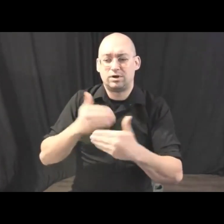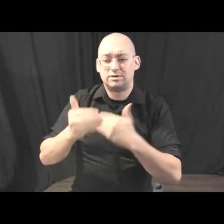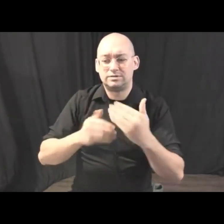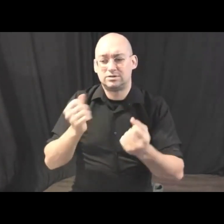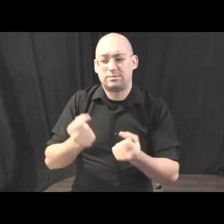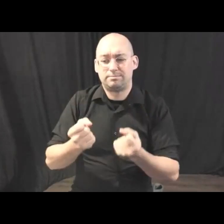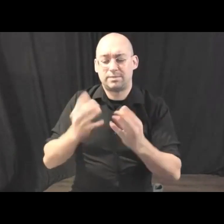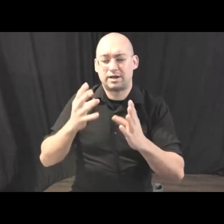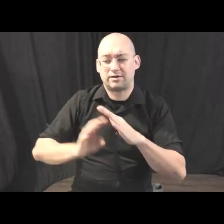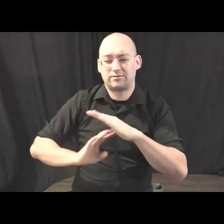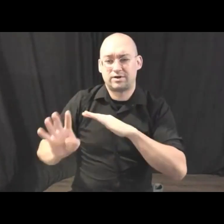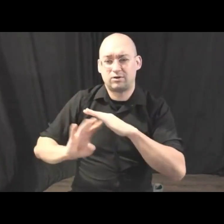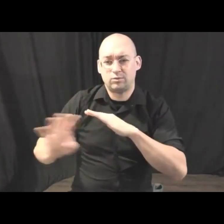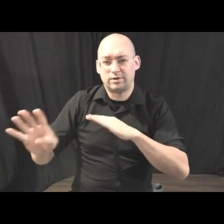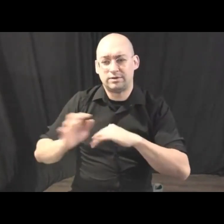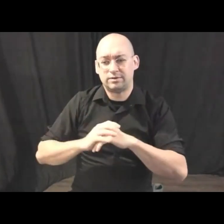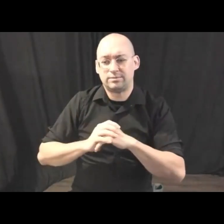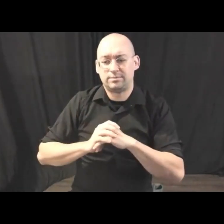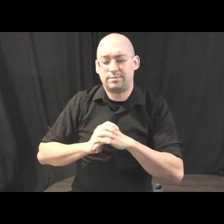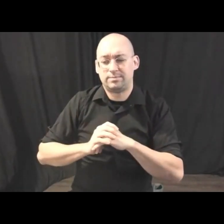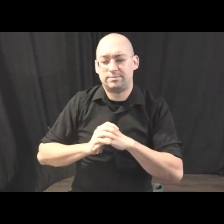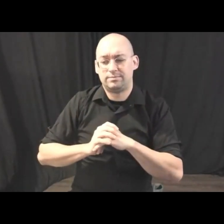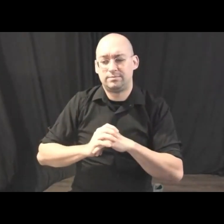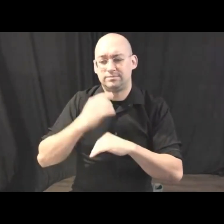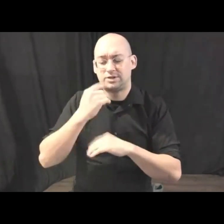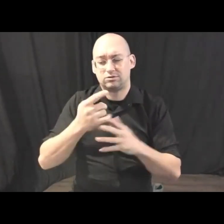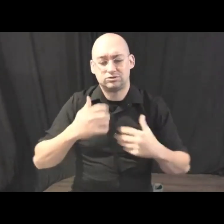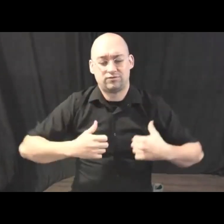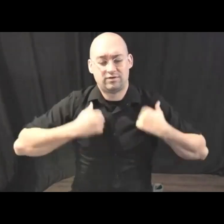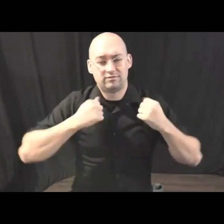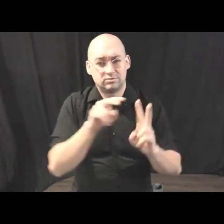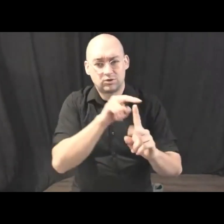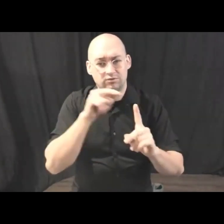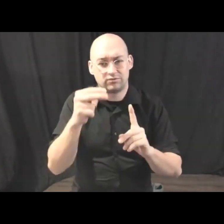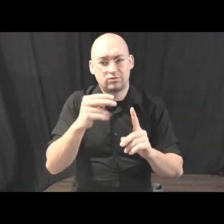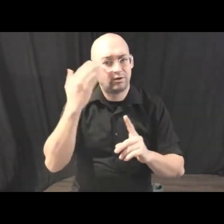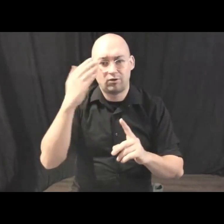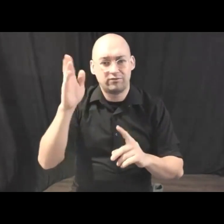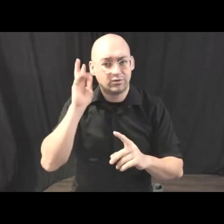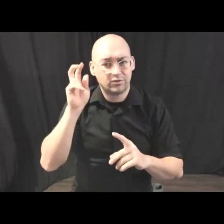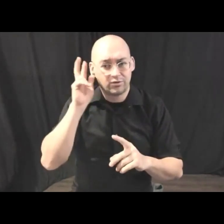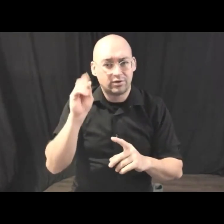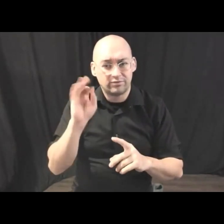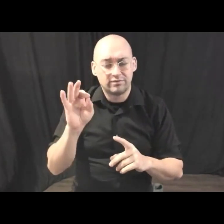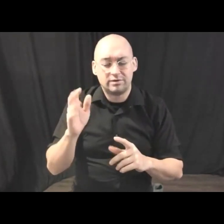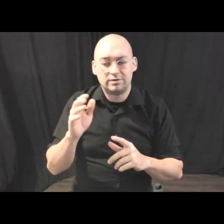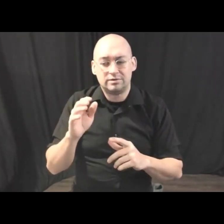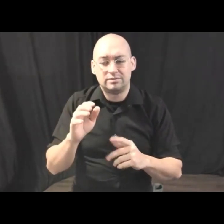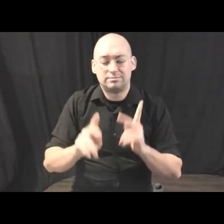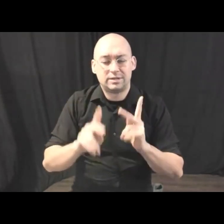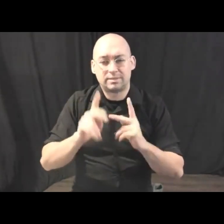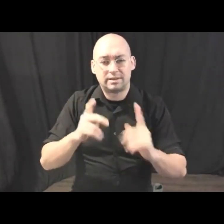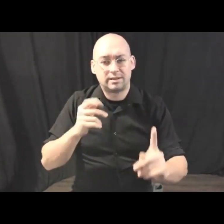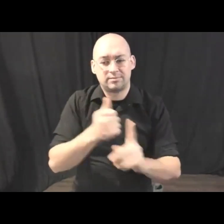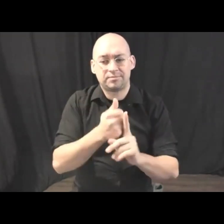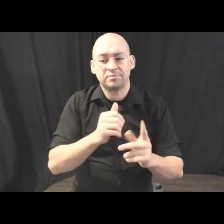evacuated in what, again, I'll just tell you from survivors' perspective, I don't know if any of you here had experience or other loved ones impacted by the fires,